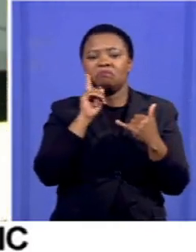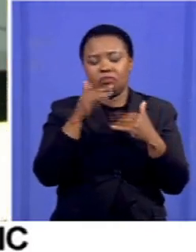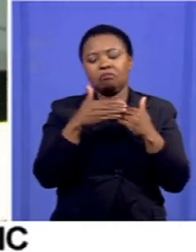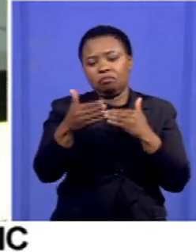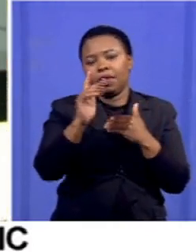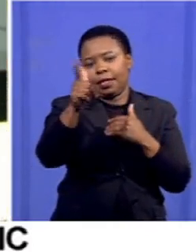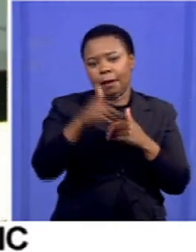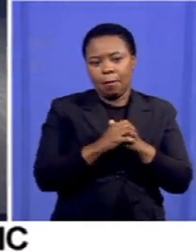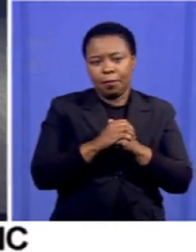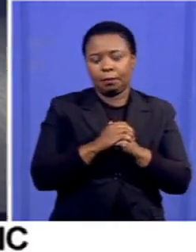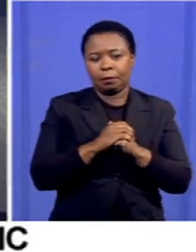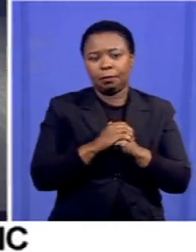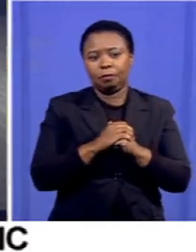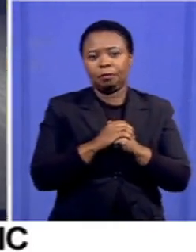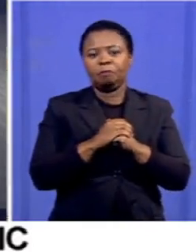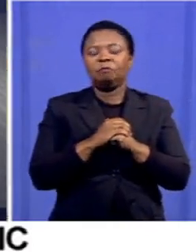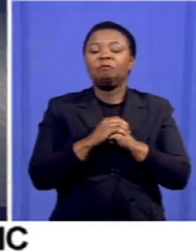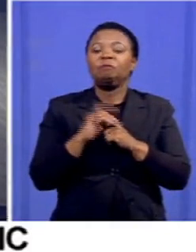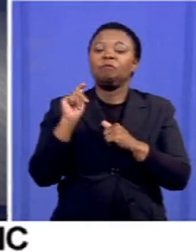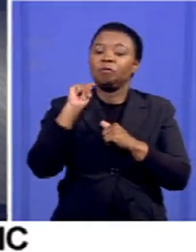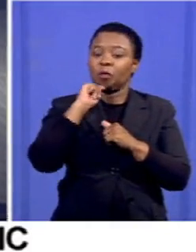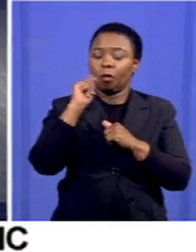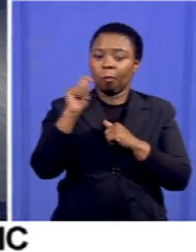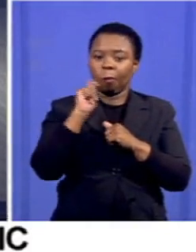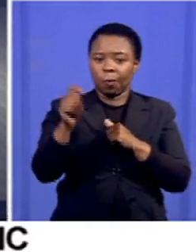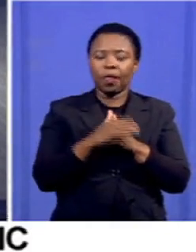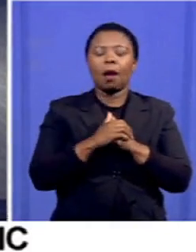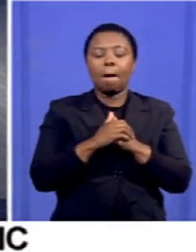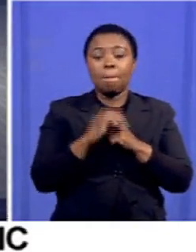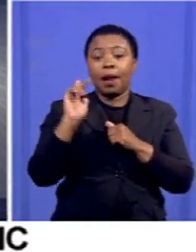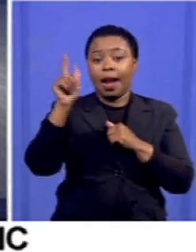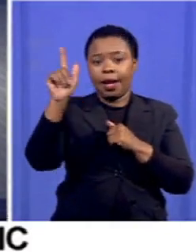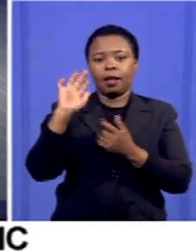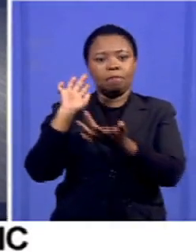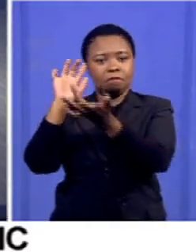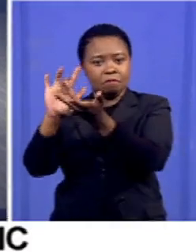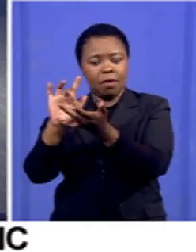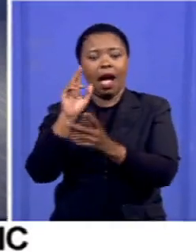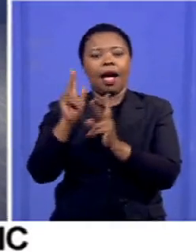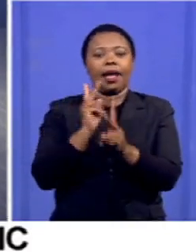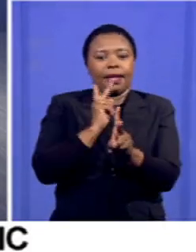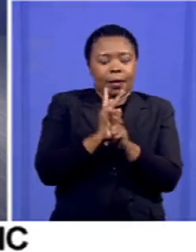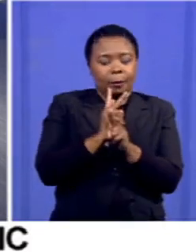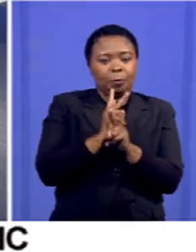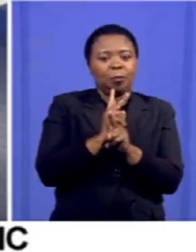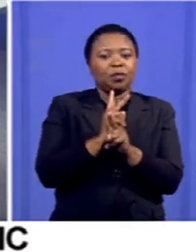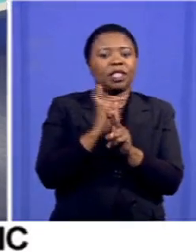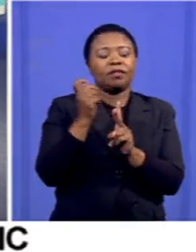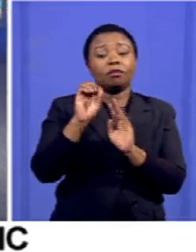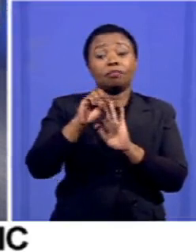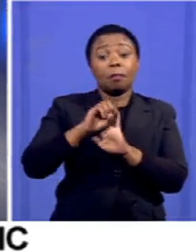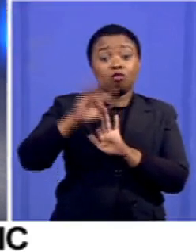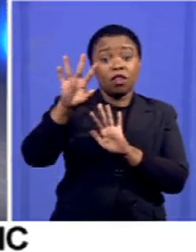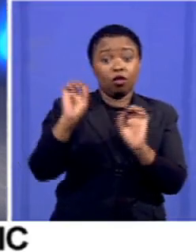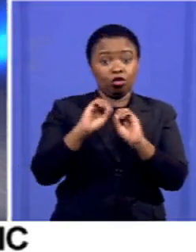later. Indeed, Nompu, we will be coming back to you a bit later on in the program as soon as that press briefing gets